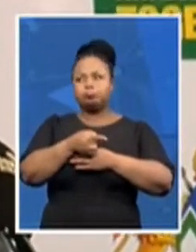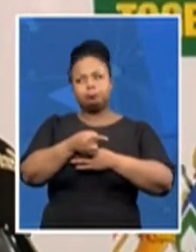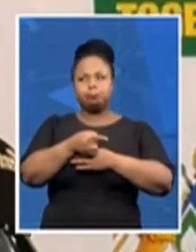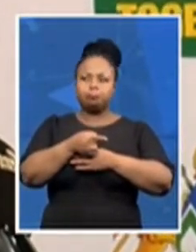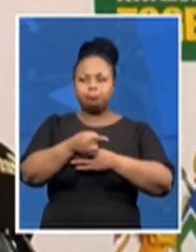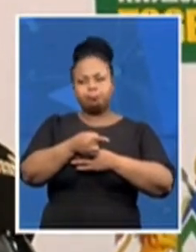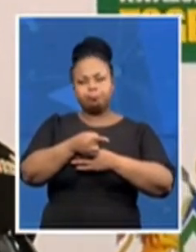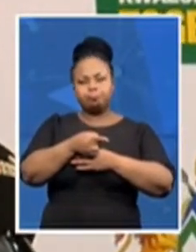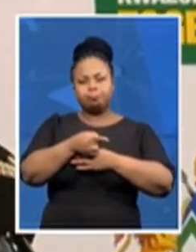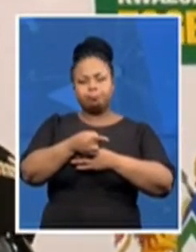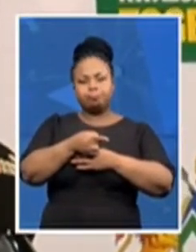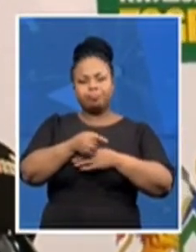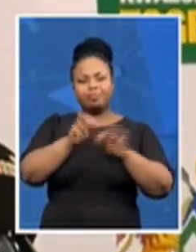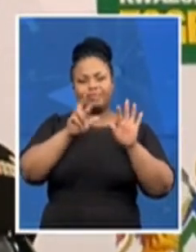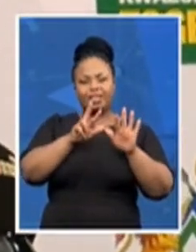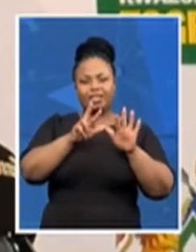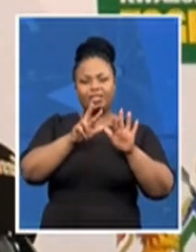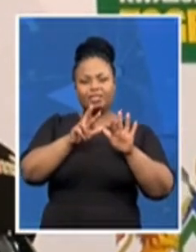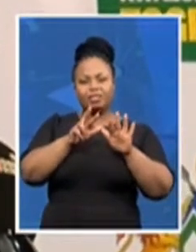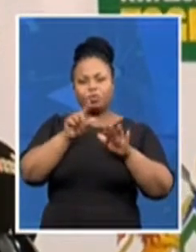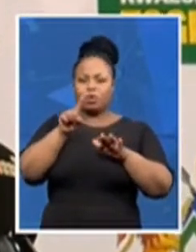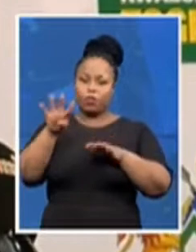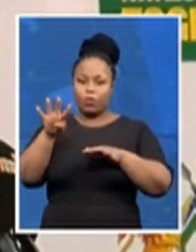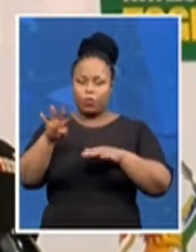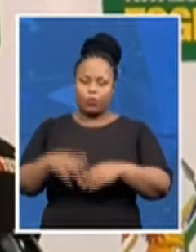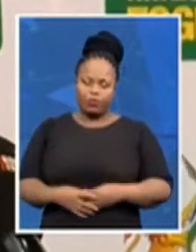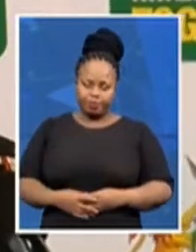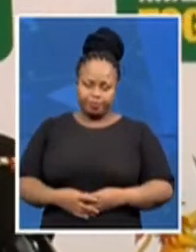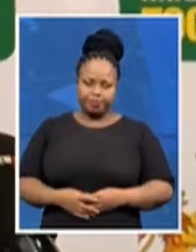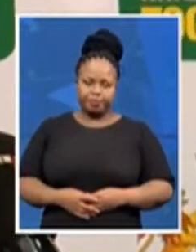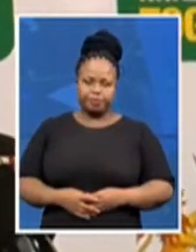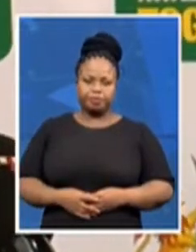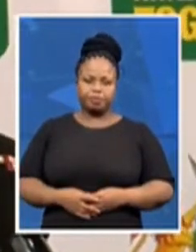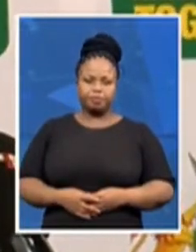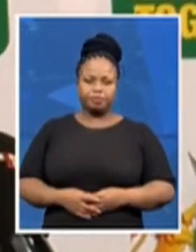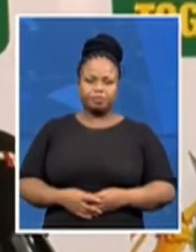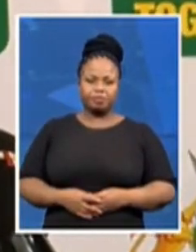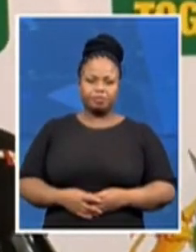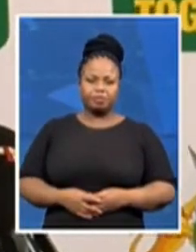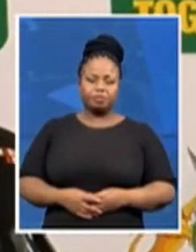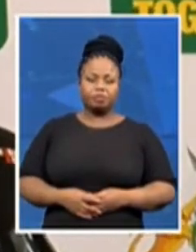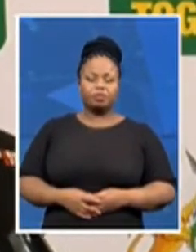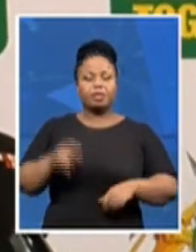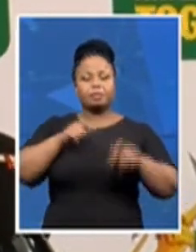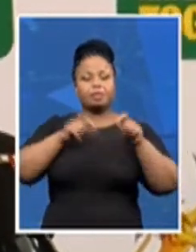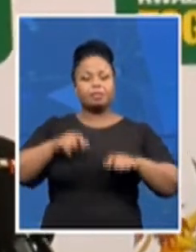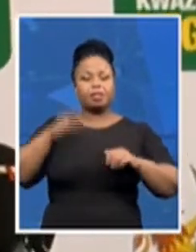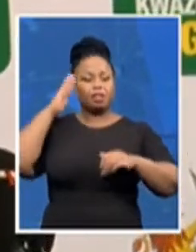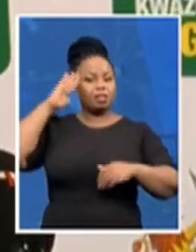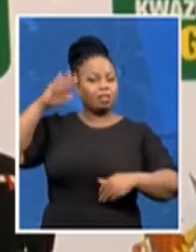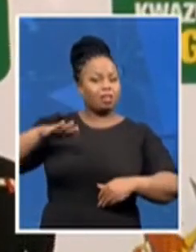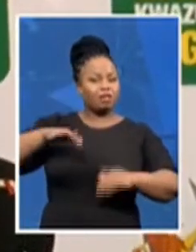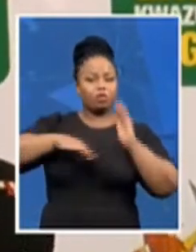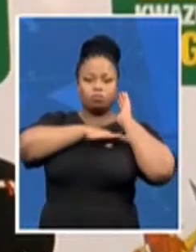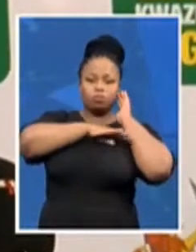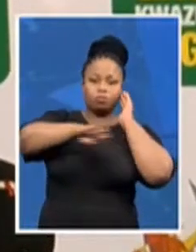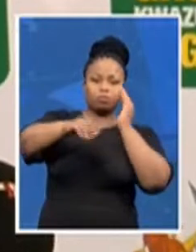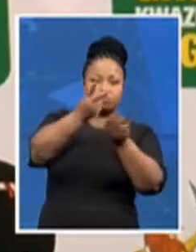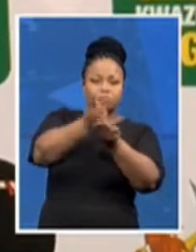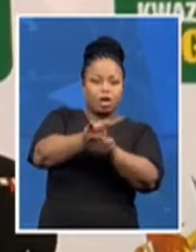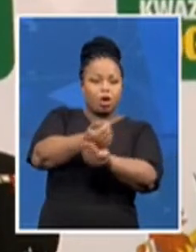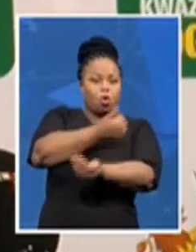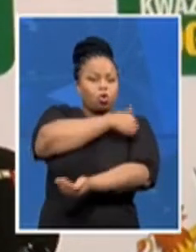16,814. In terms of admission, the number of daily hospital isolation has increased steadily in